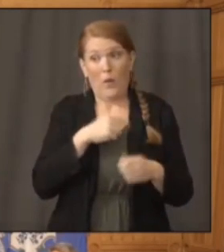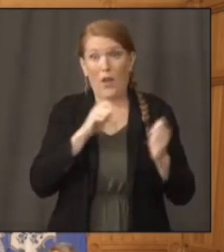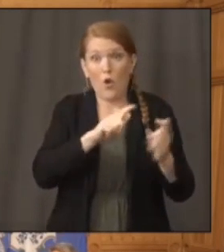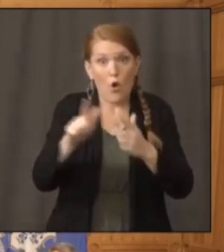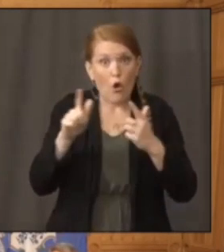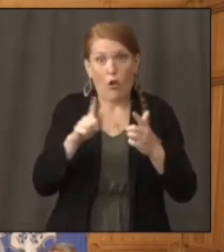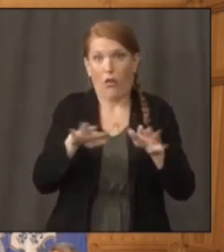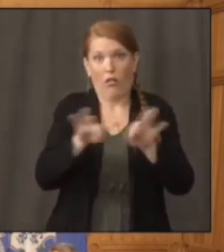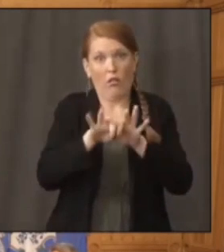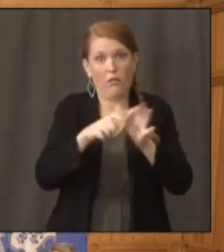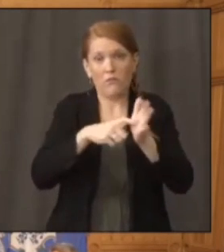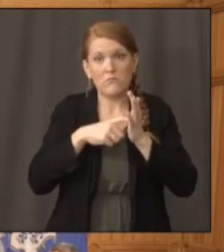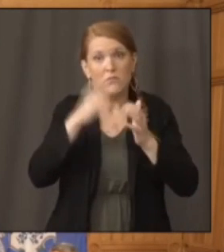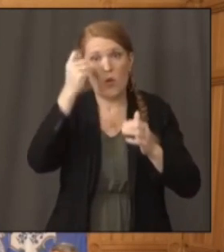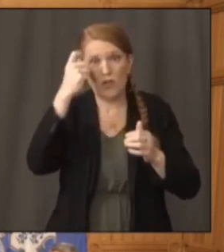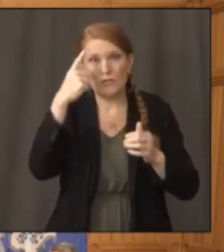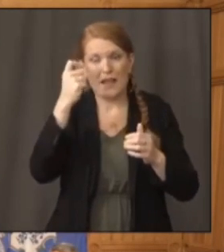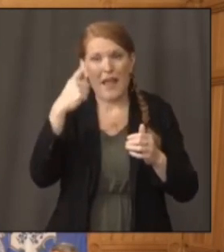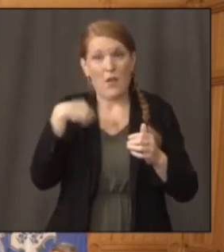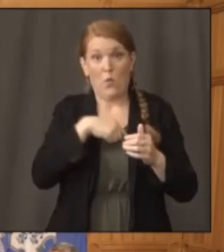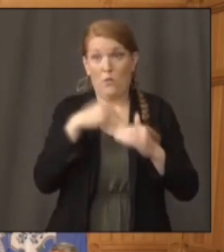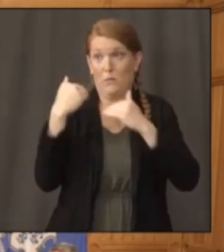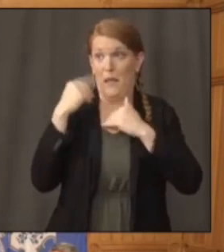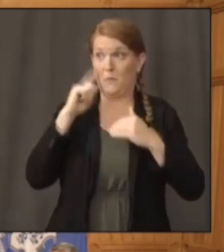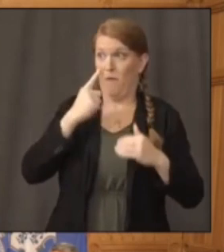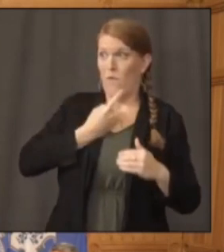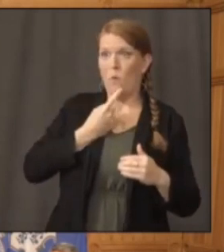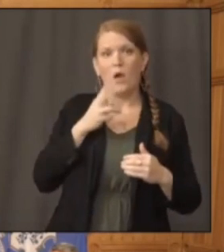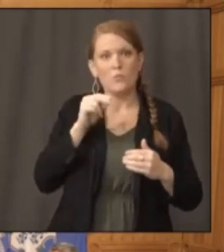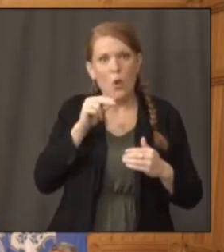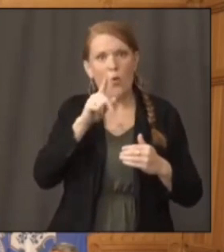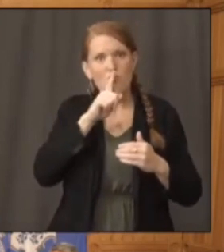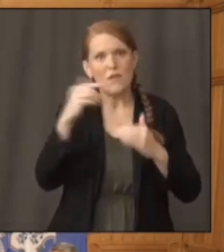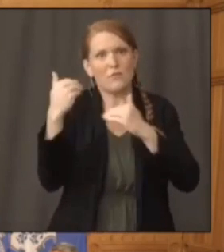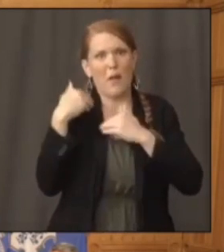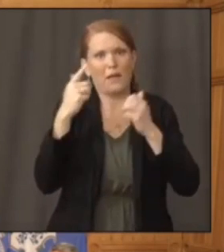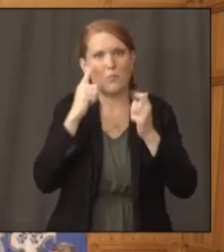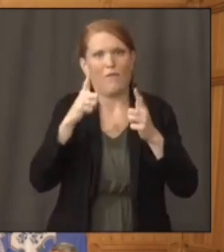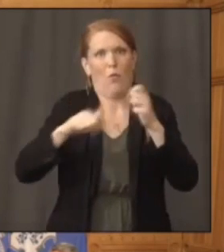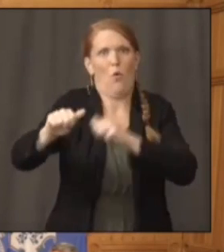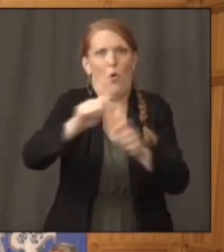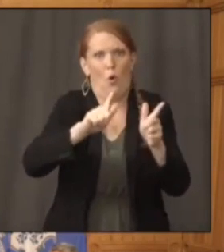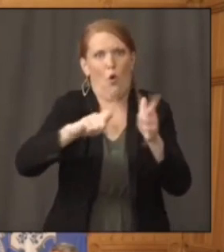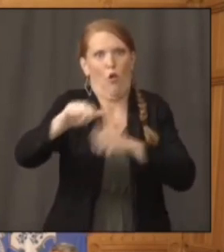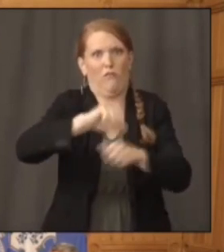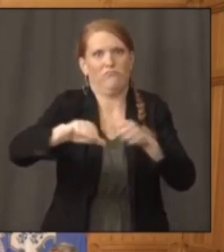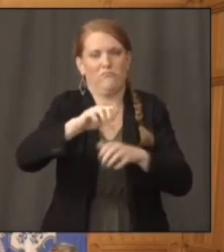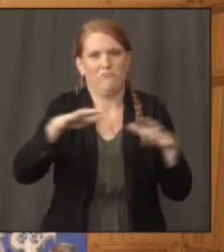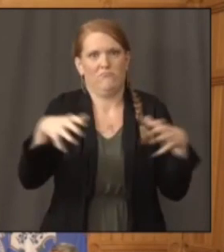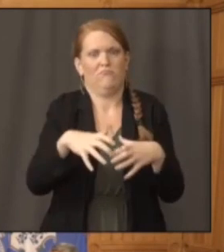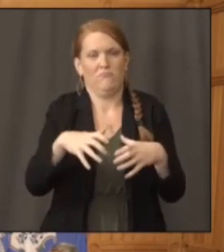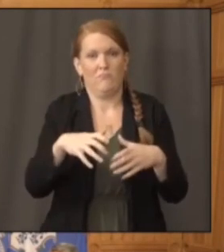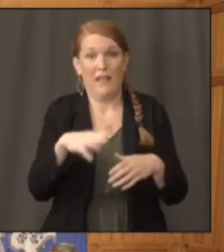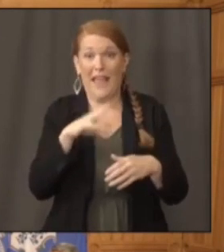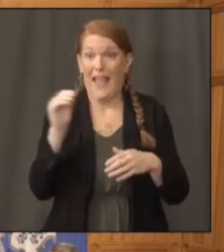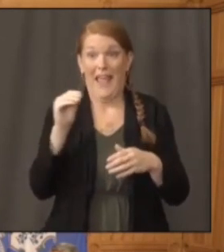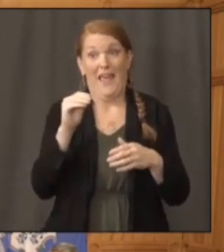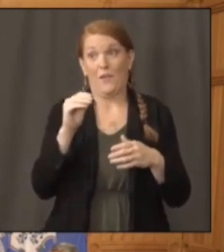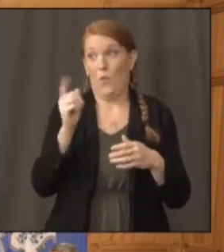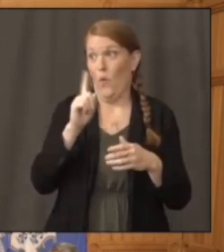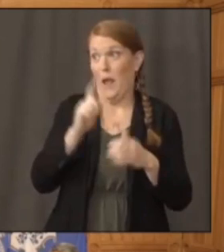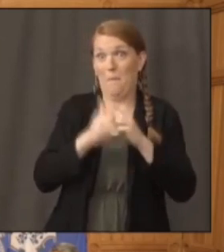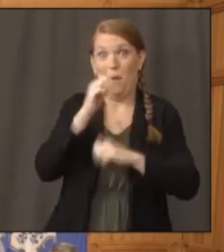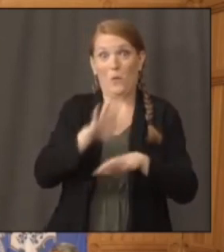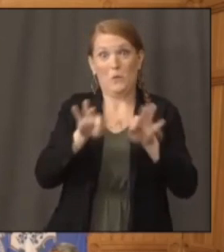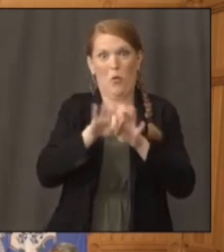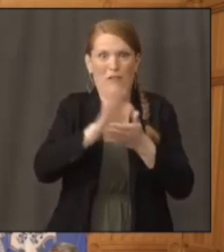understand that we are responsible for each other. So nowhere is that more important than on a college campus. Kids